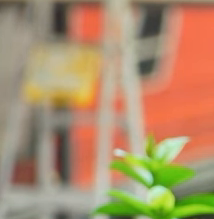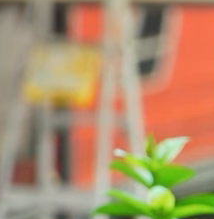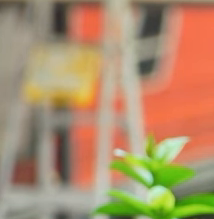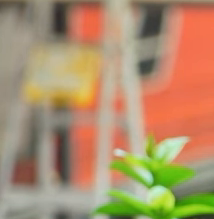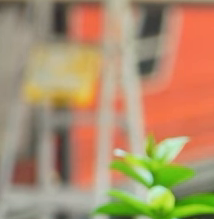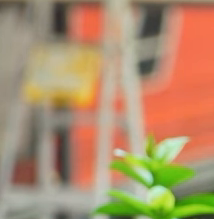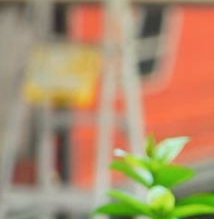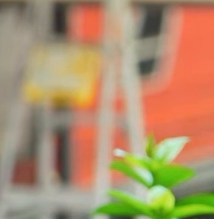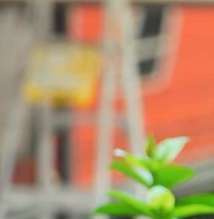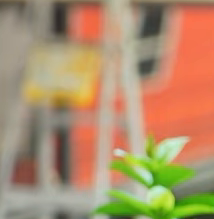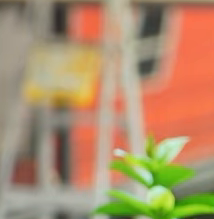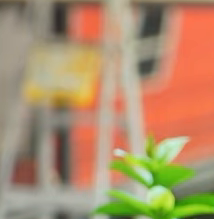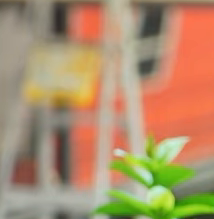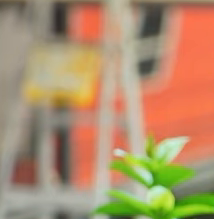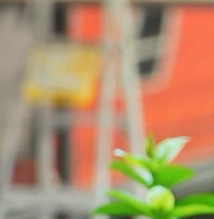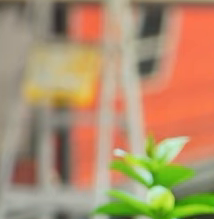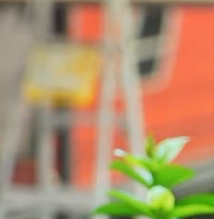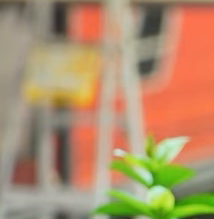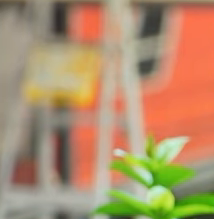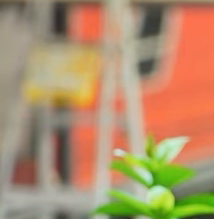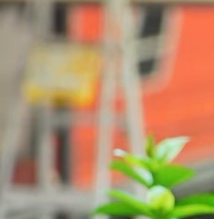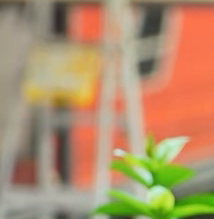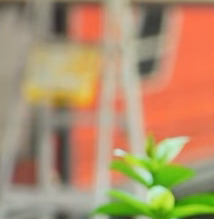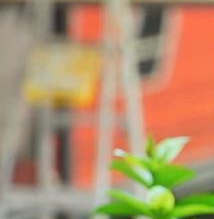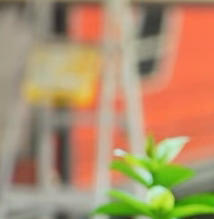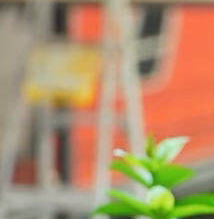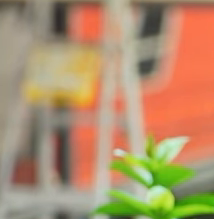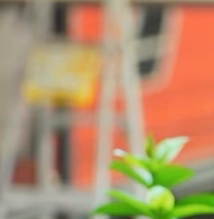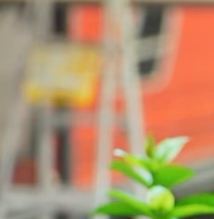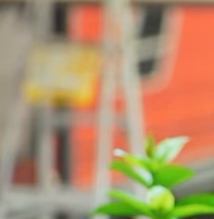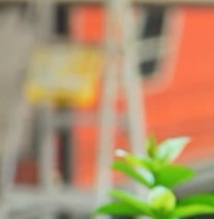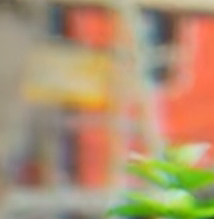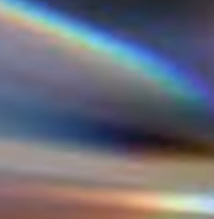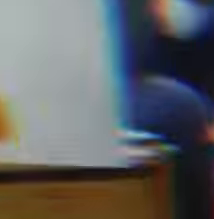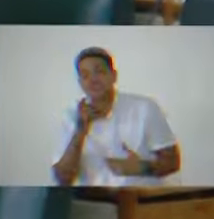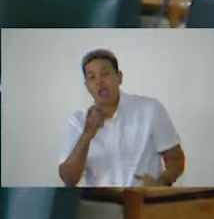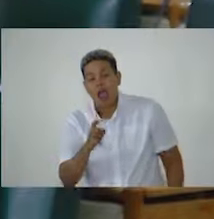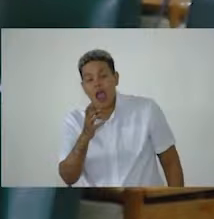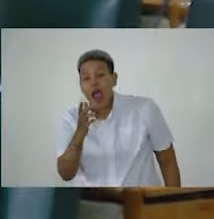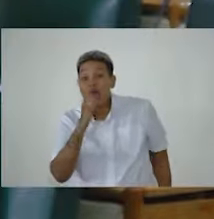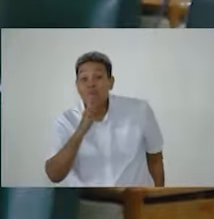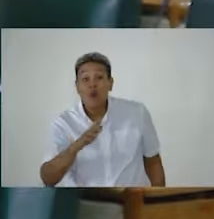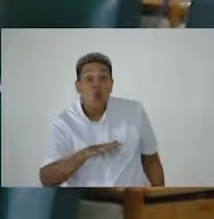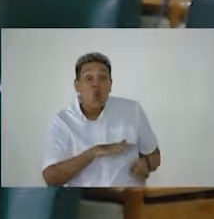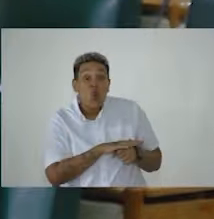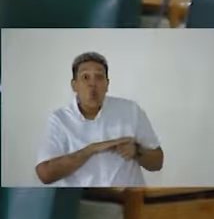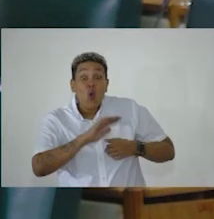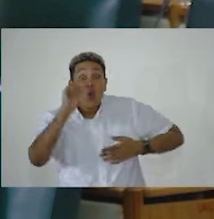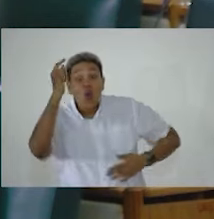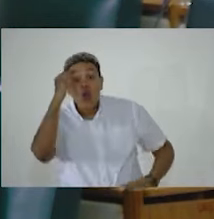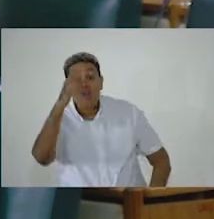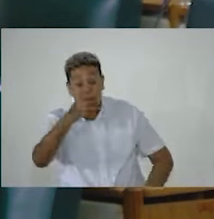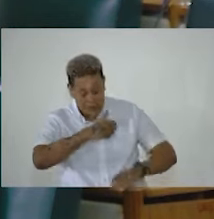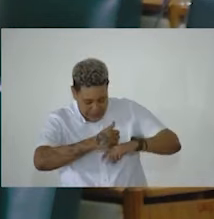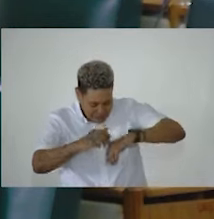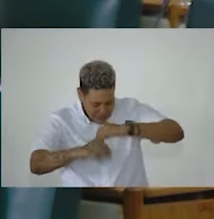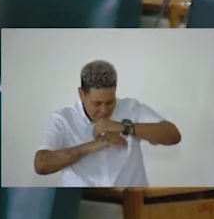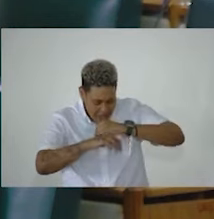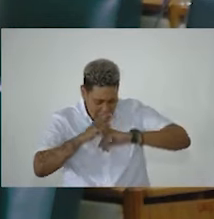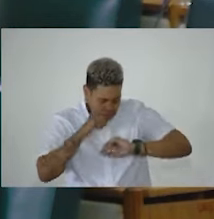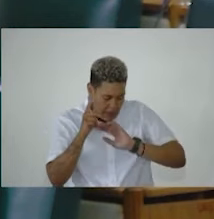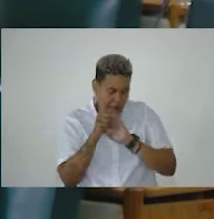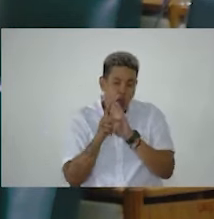new recruits and added to our complement. Local government as a